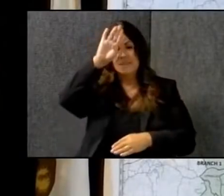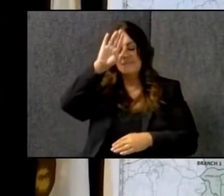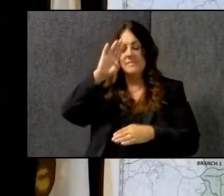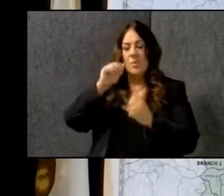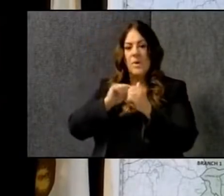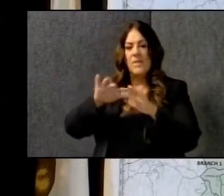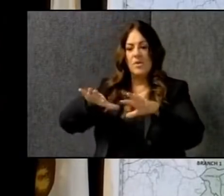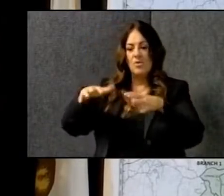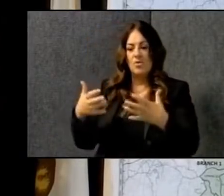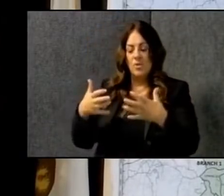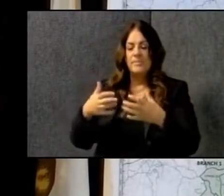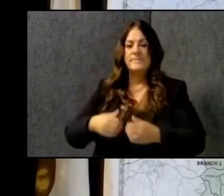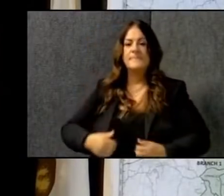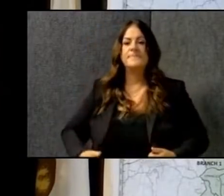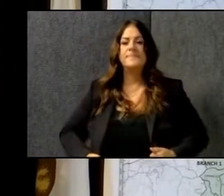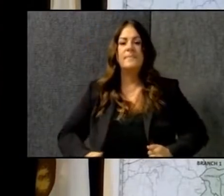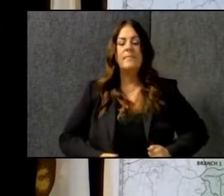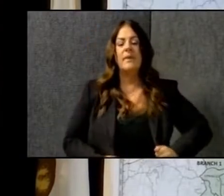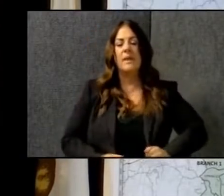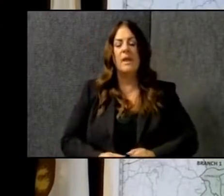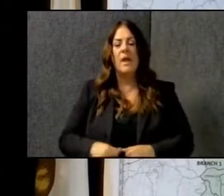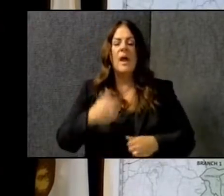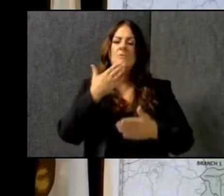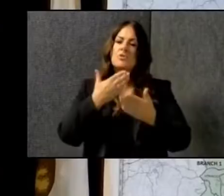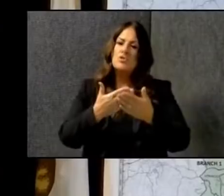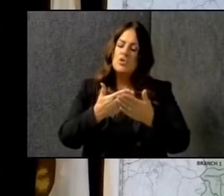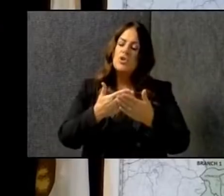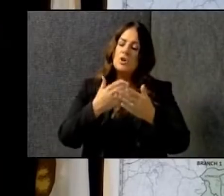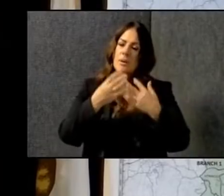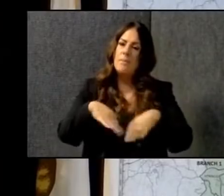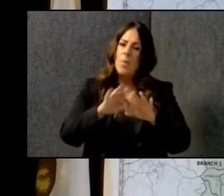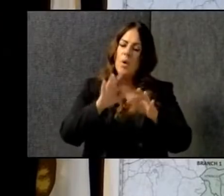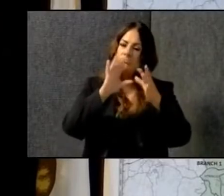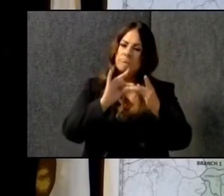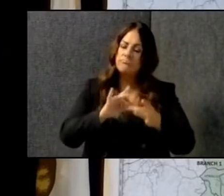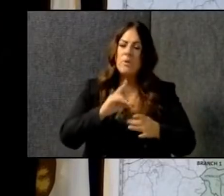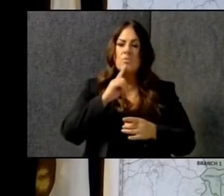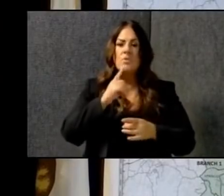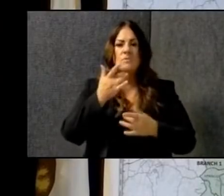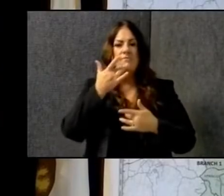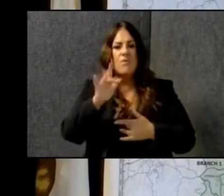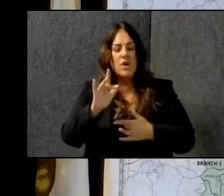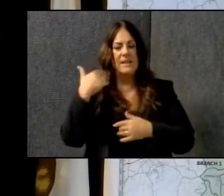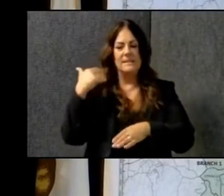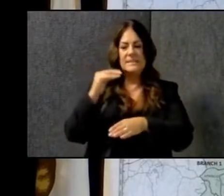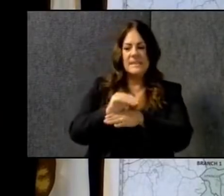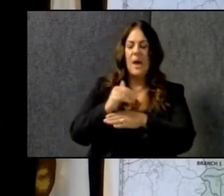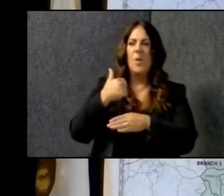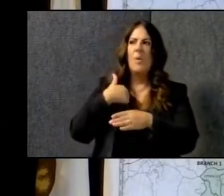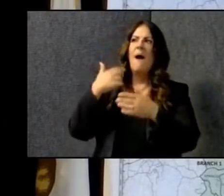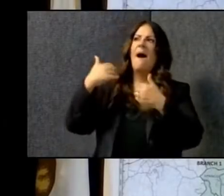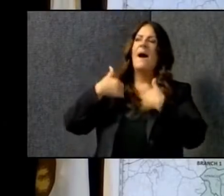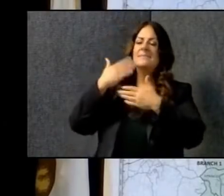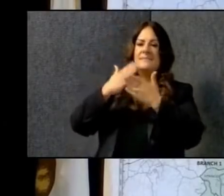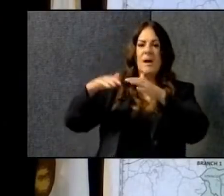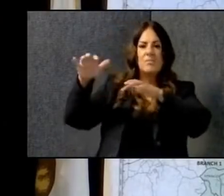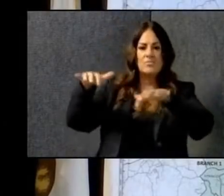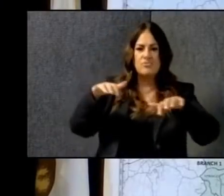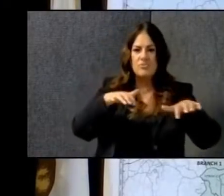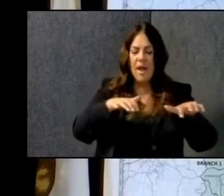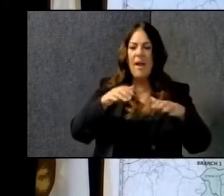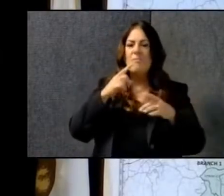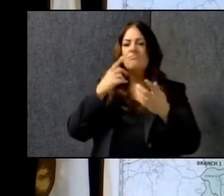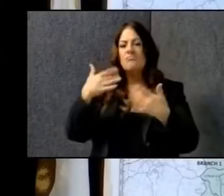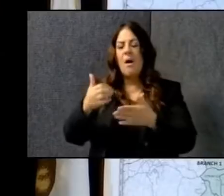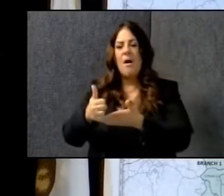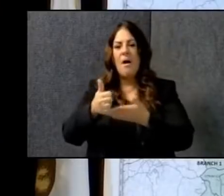for the Caldor incident. So Beal had some good points. We were very fortunate last night with the moisture that we received over our